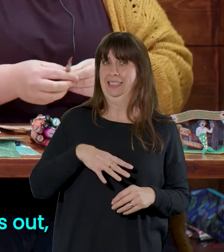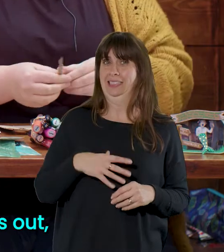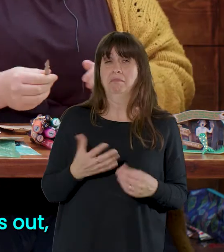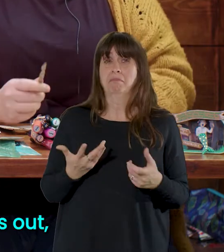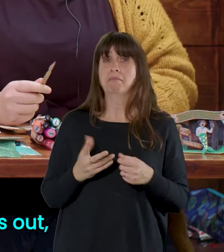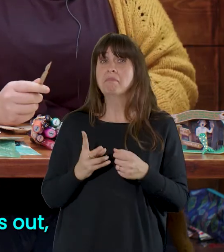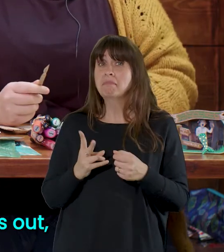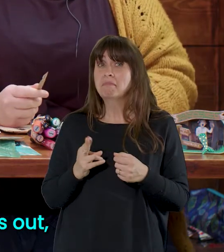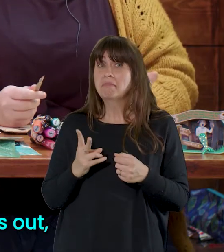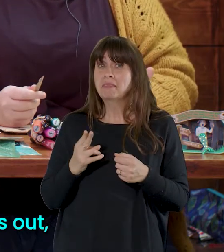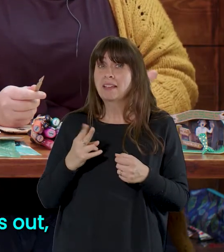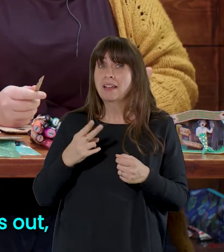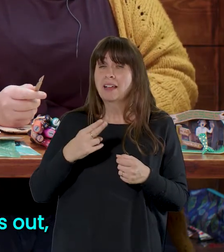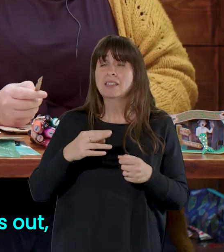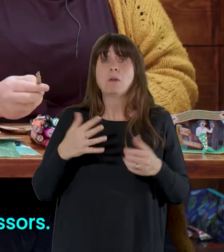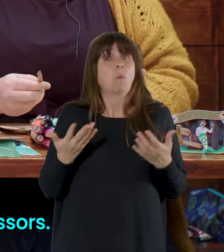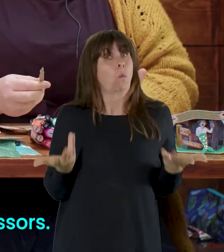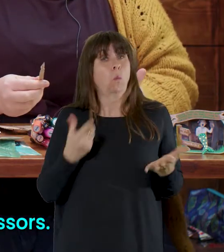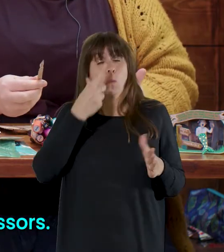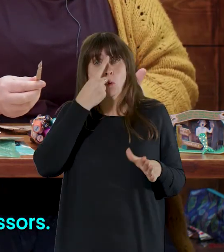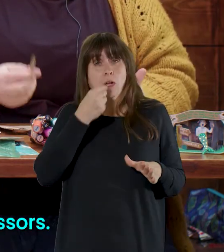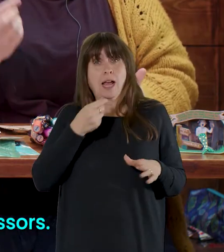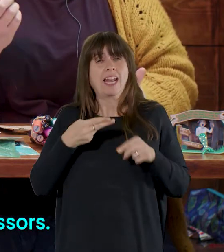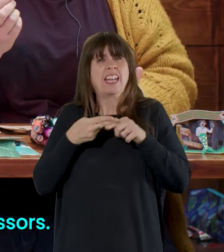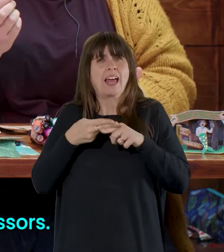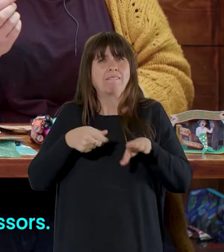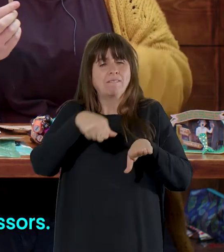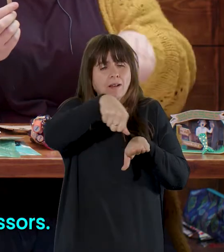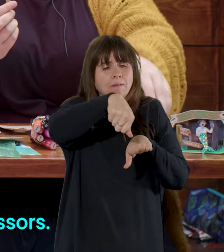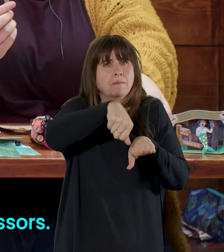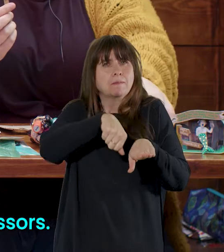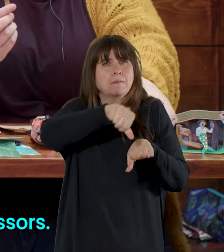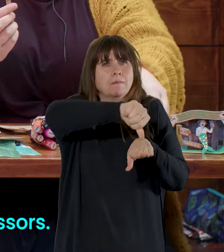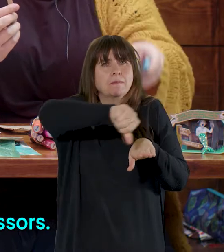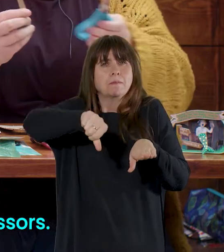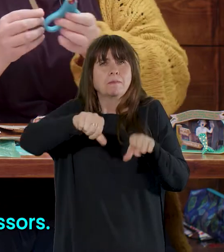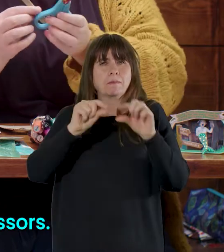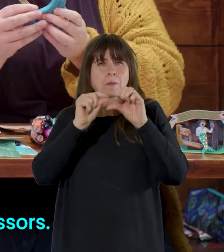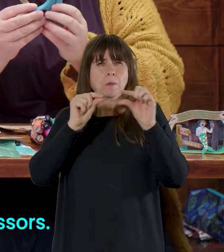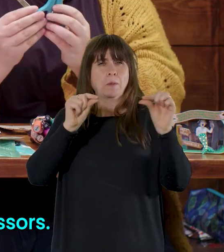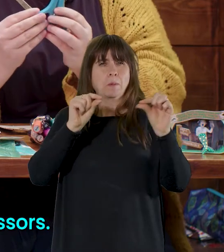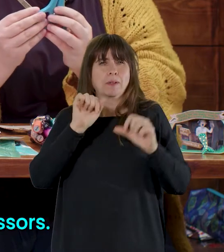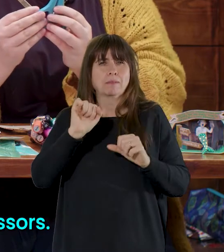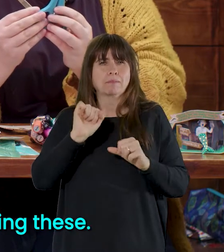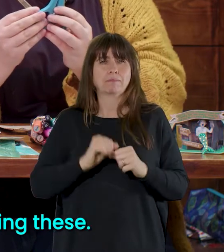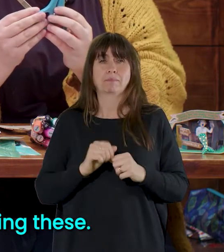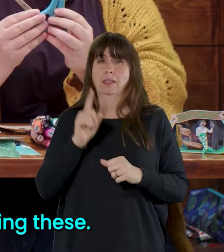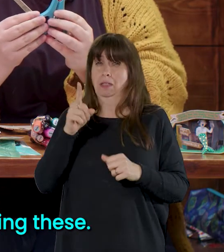Wedyn, mae angen rhywbeth arnoch chi I dorri, enghraifft cyllell crefft, neu par o